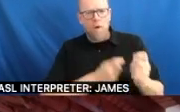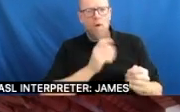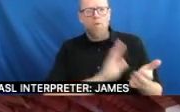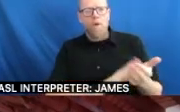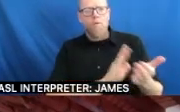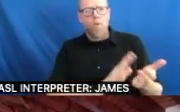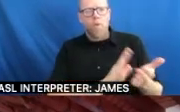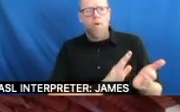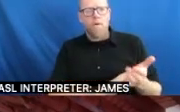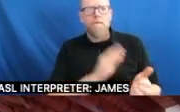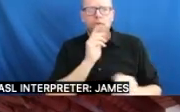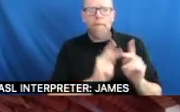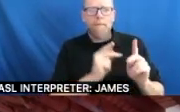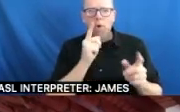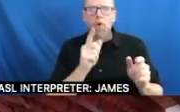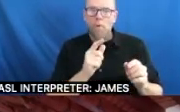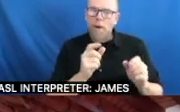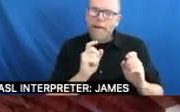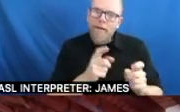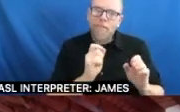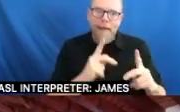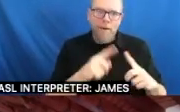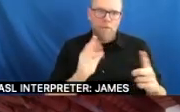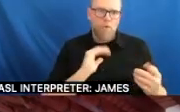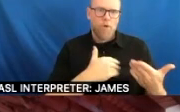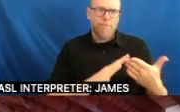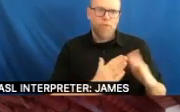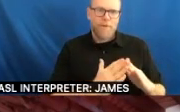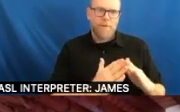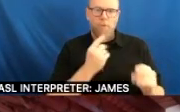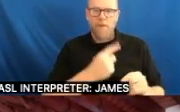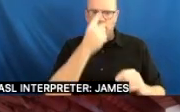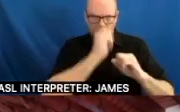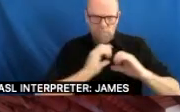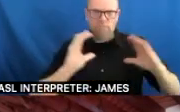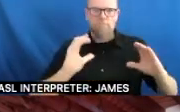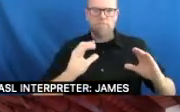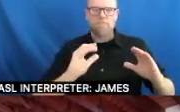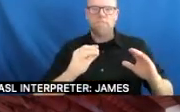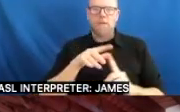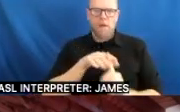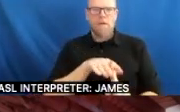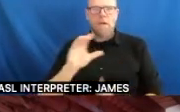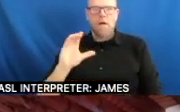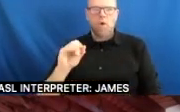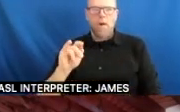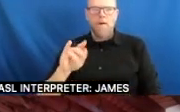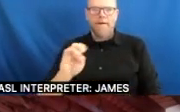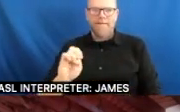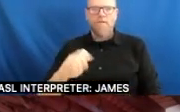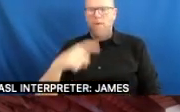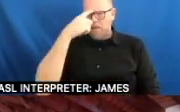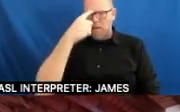to our communities. And so when we're thinking about it in the cooperative context, we can think about the